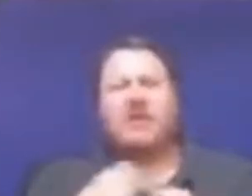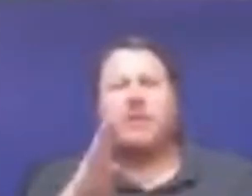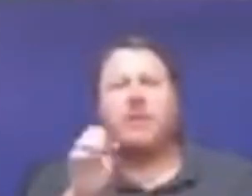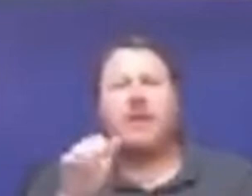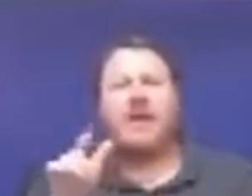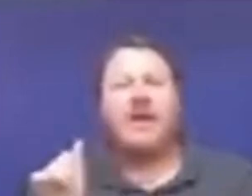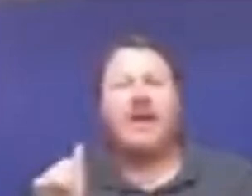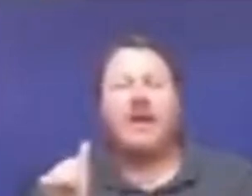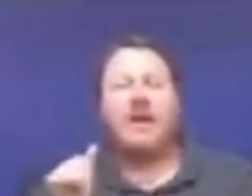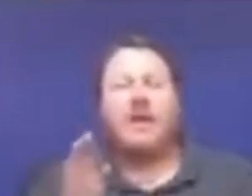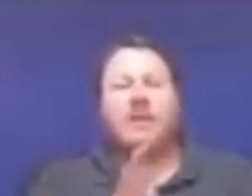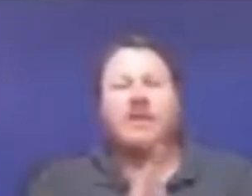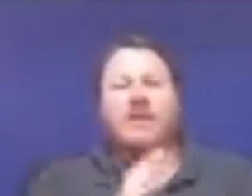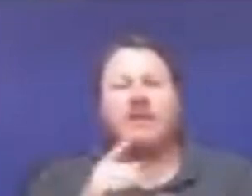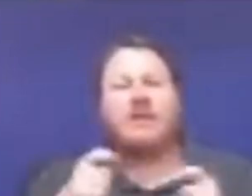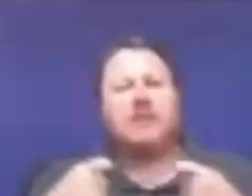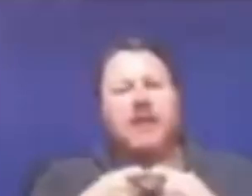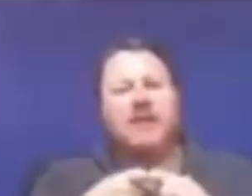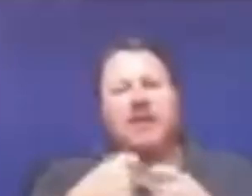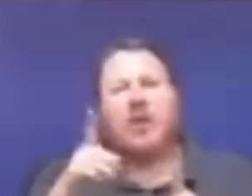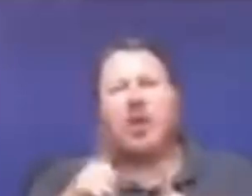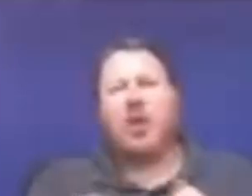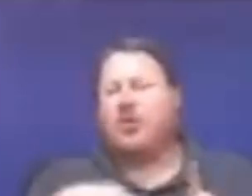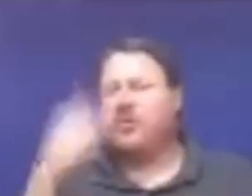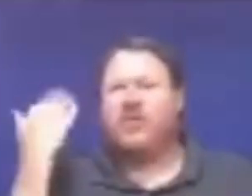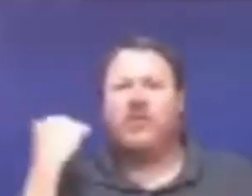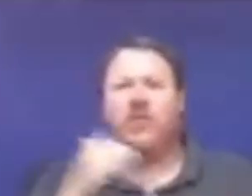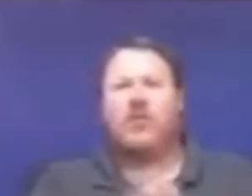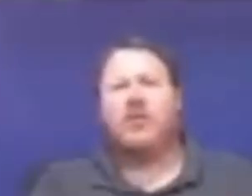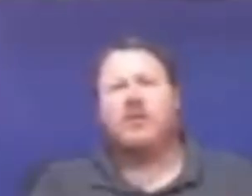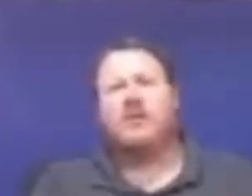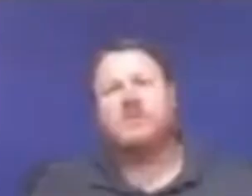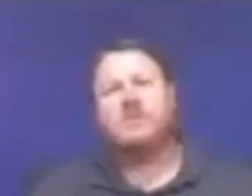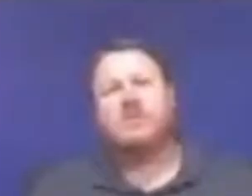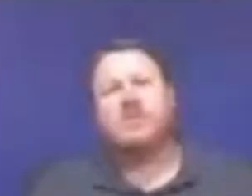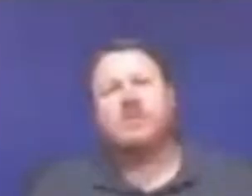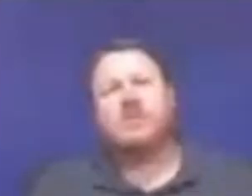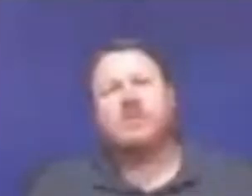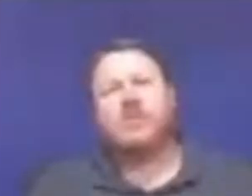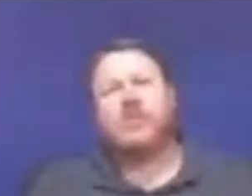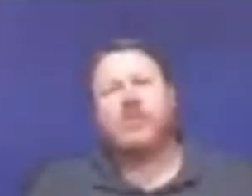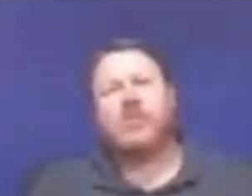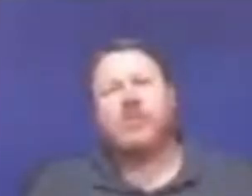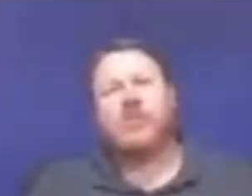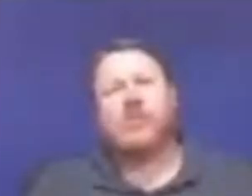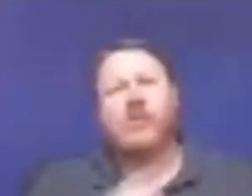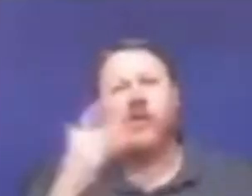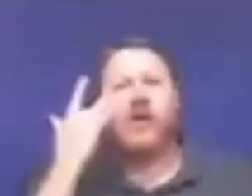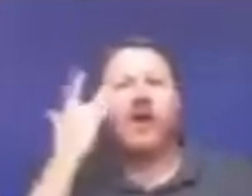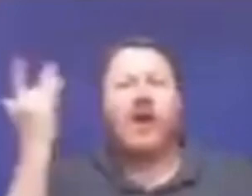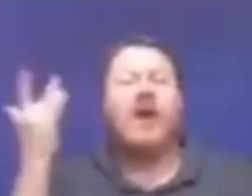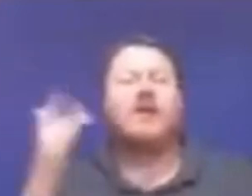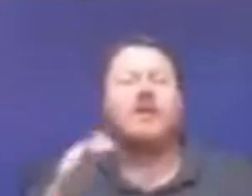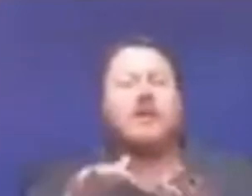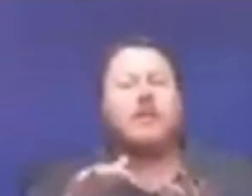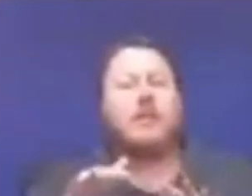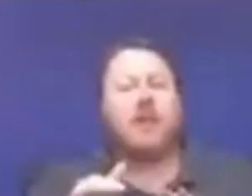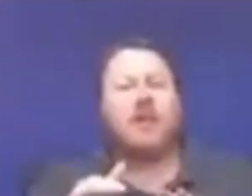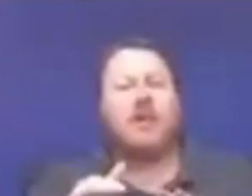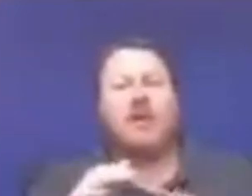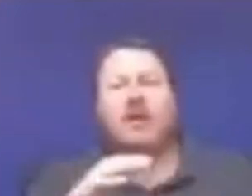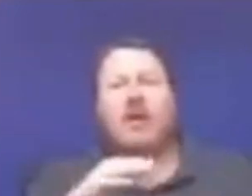that battle that they lost. You know, colored people are the majority Afrikaans